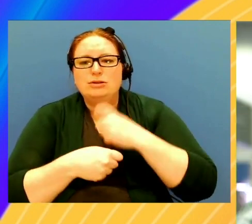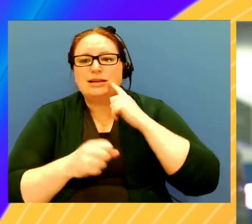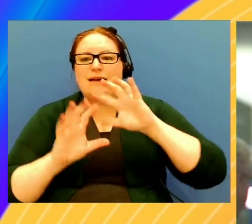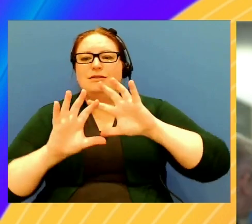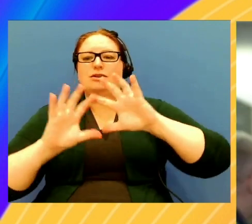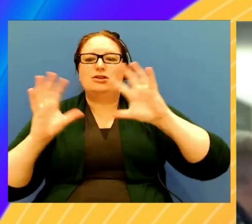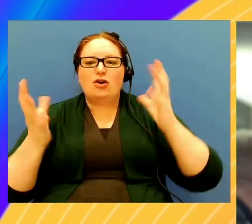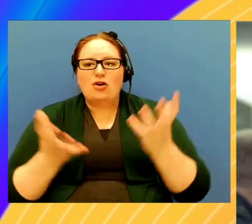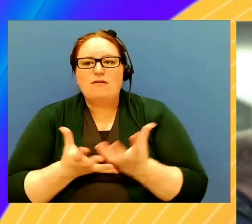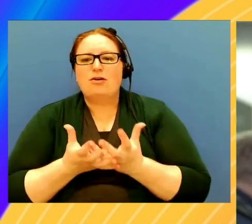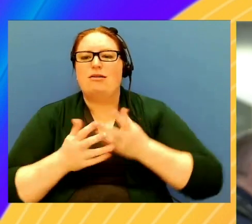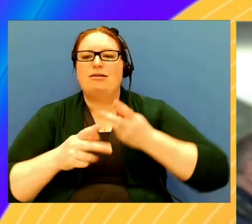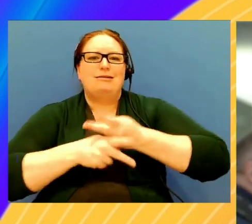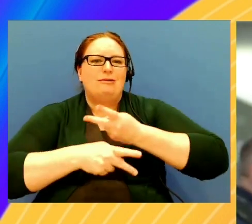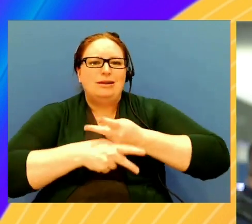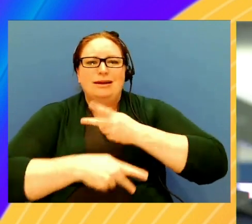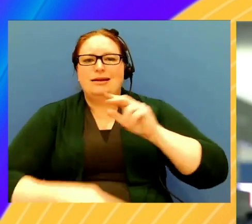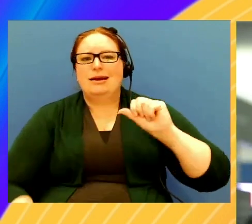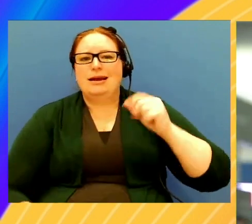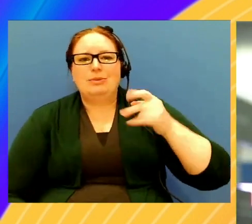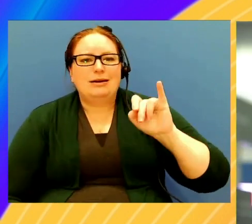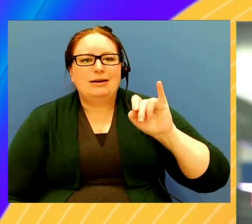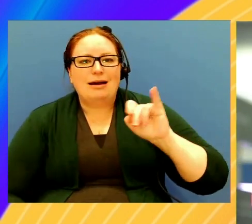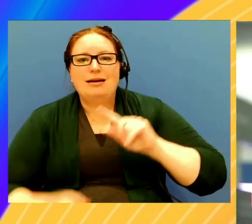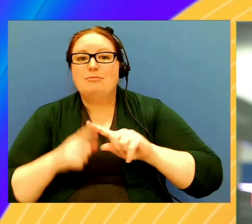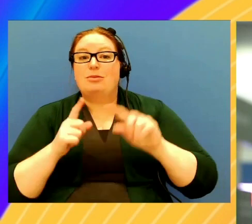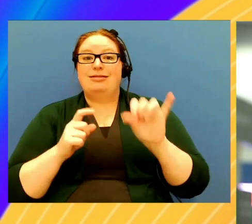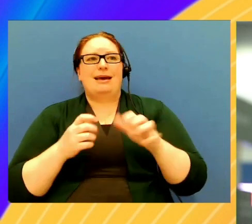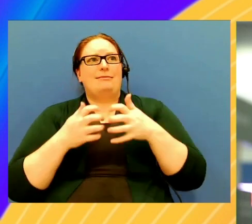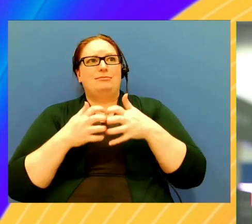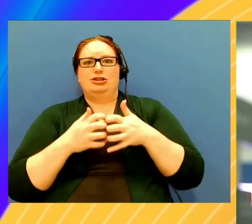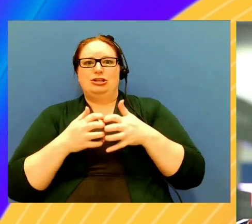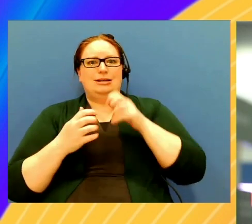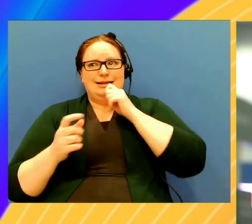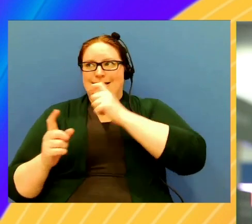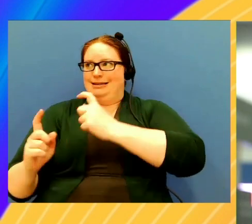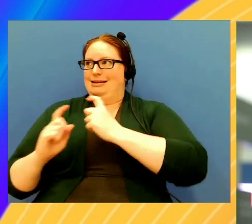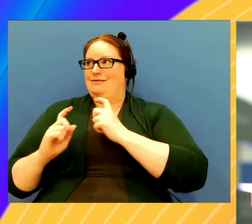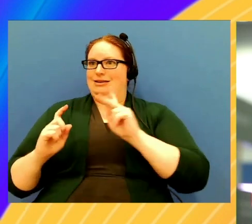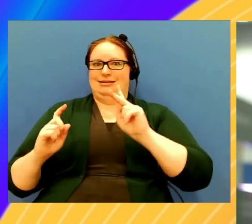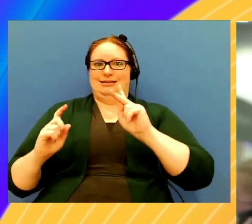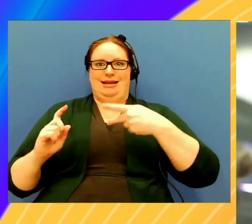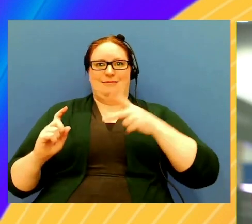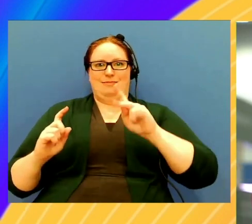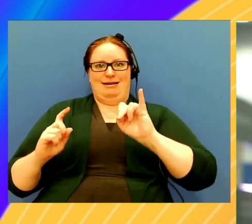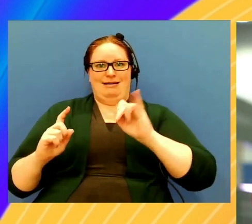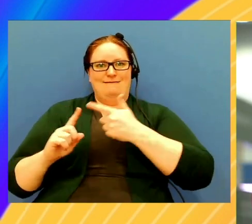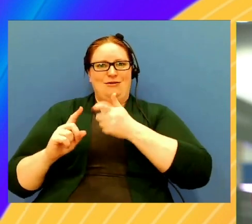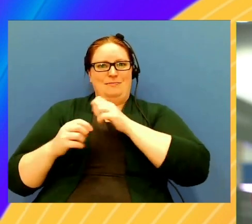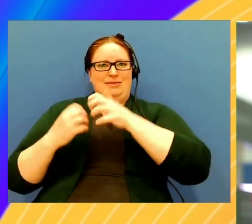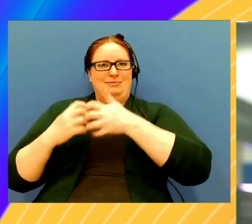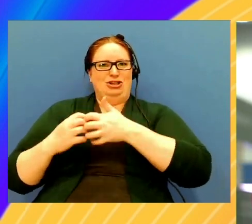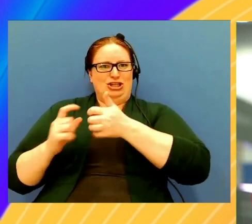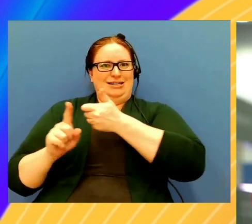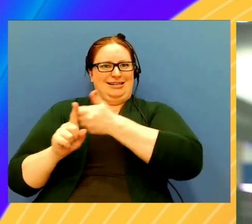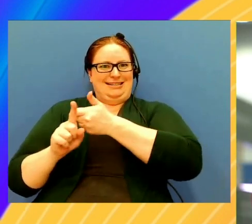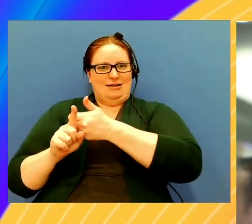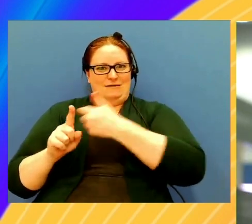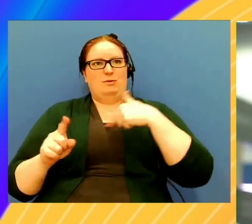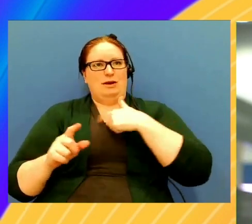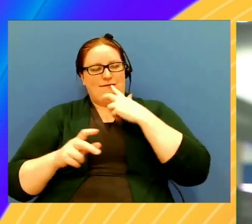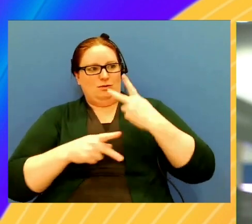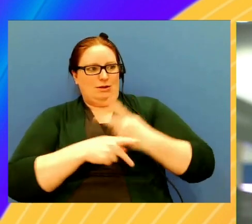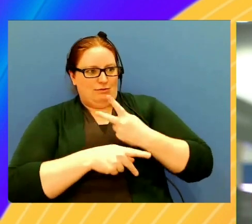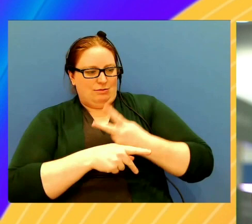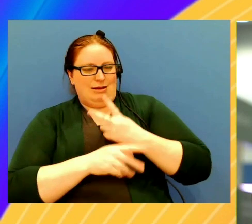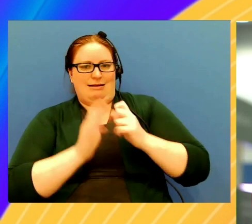calculated KPI, but that machine isn't giving us that KPI right off of the machine itself. We have to calculate it and an alarm on